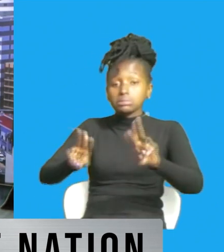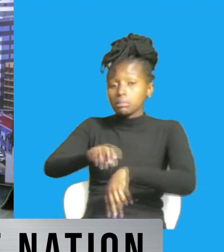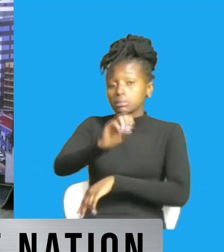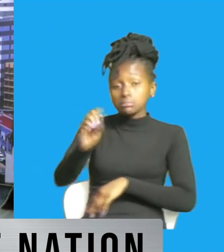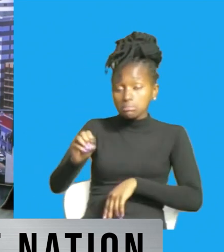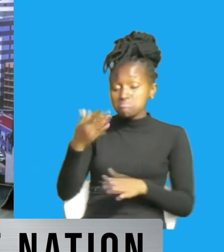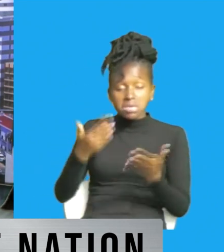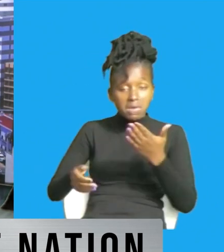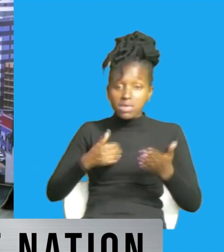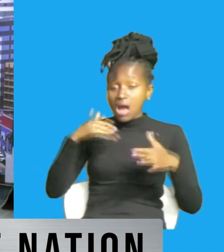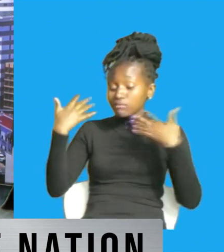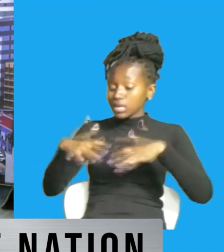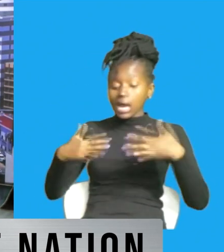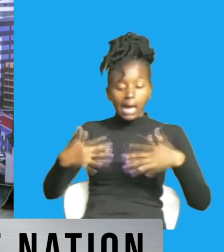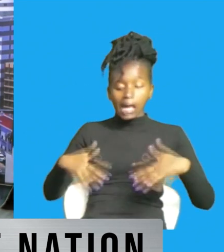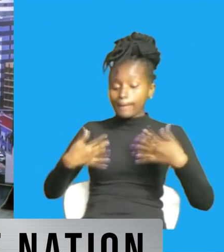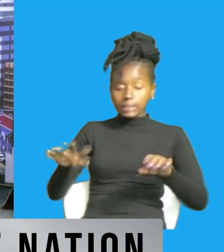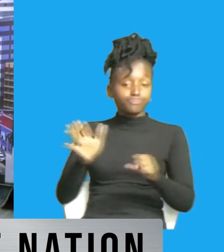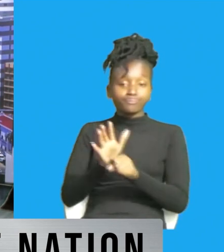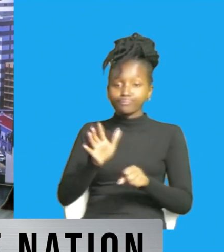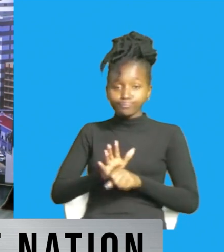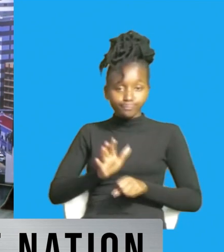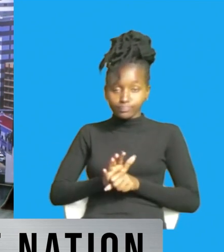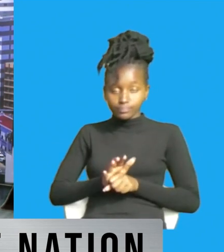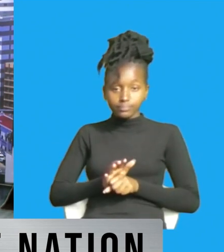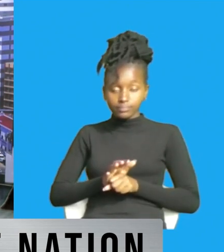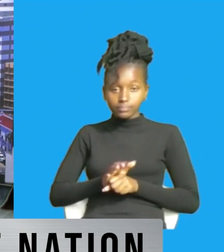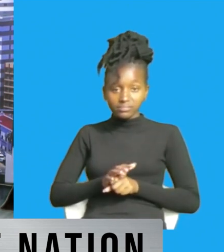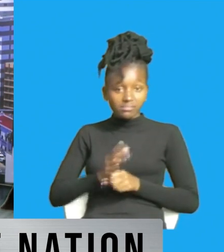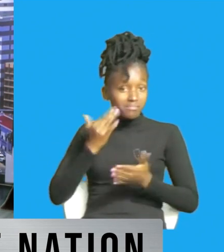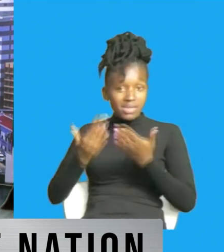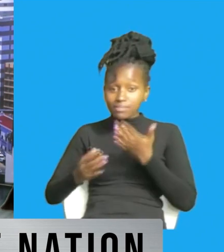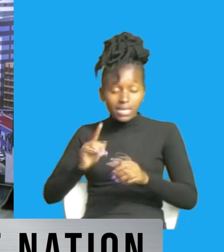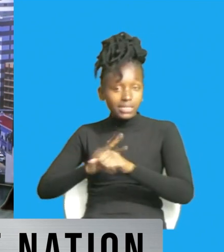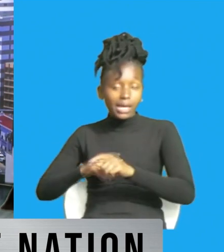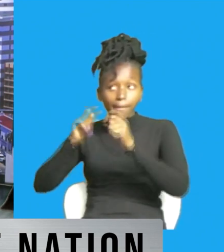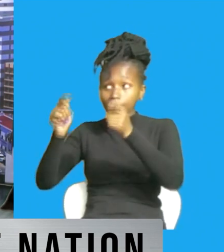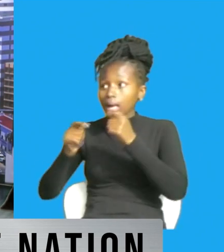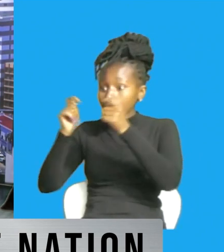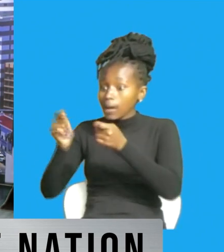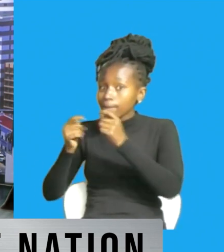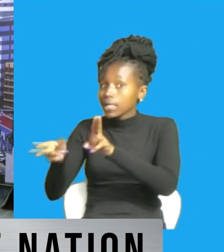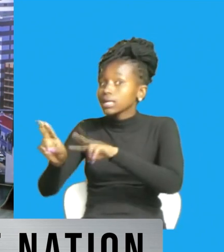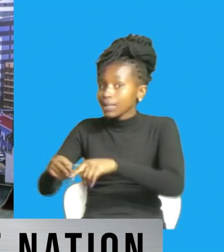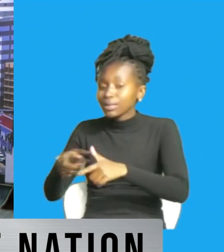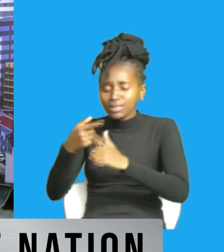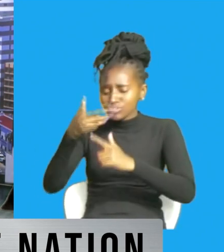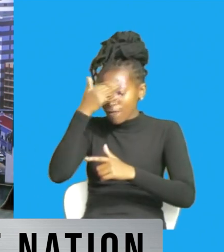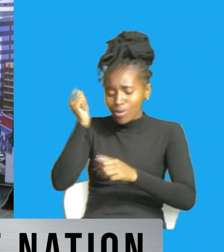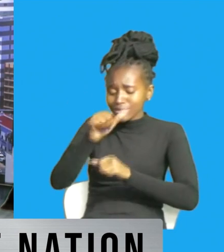drama? Perhaps and I don't know if ilipitwa na maandamano tukasahau tukatoa macho huko, right?